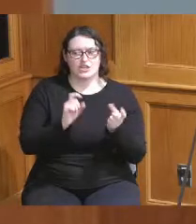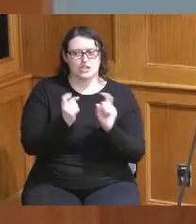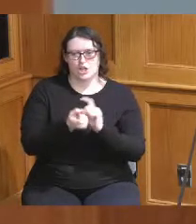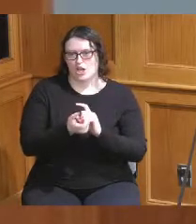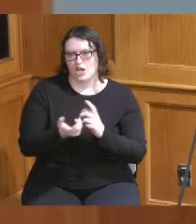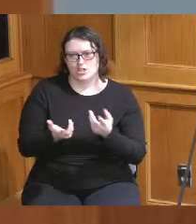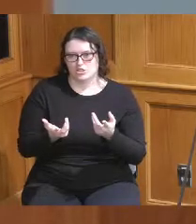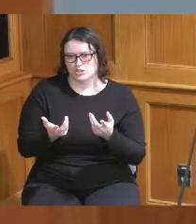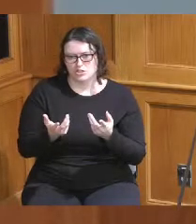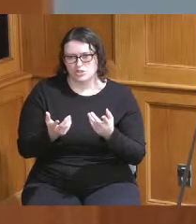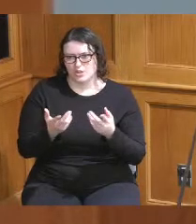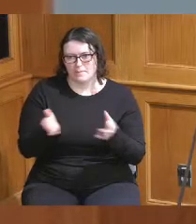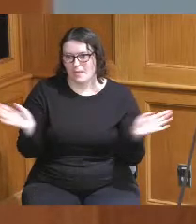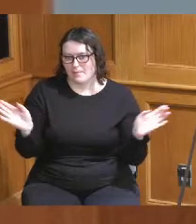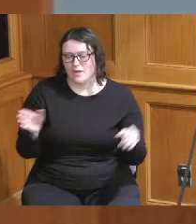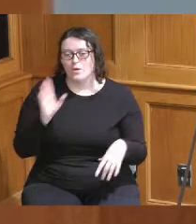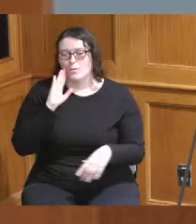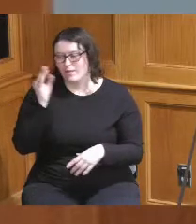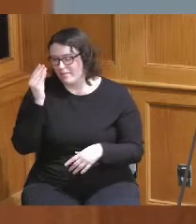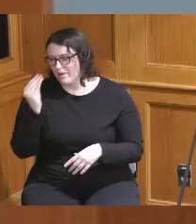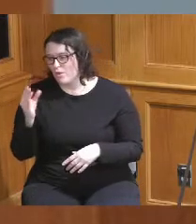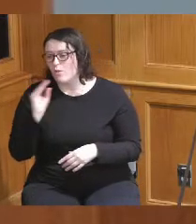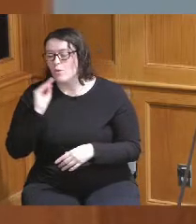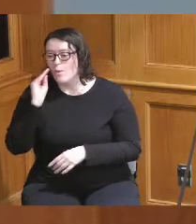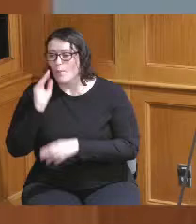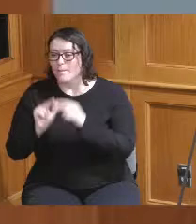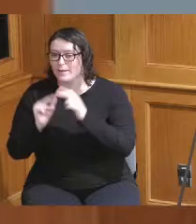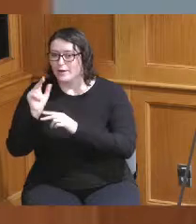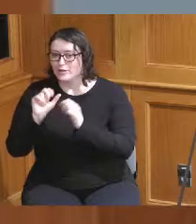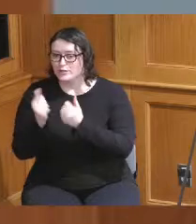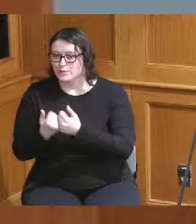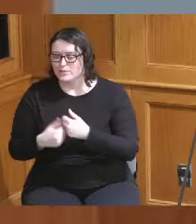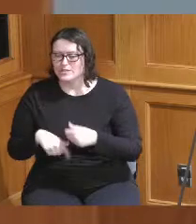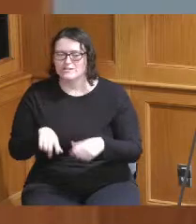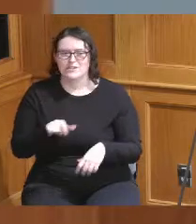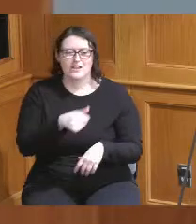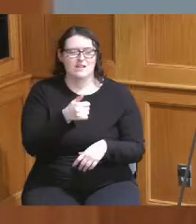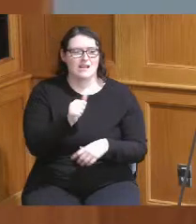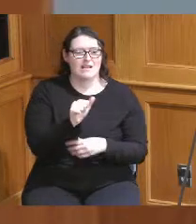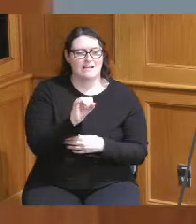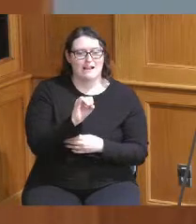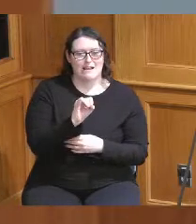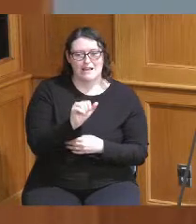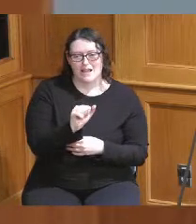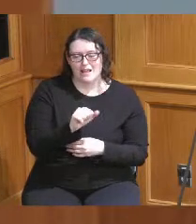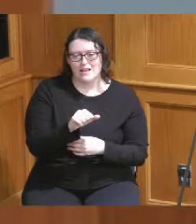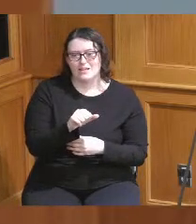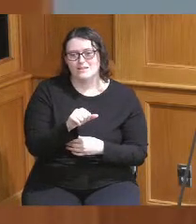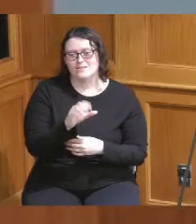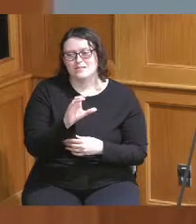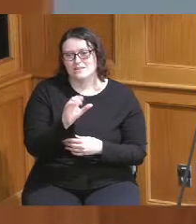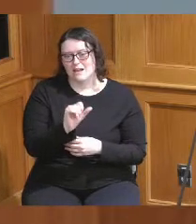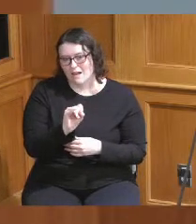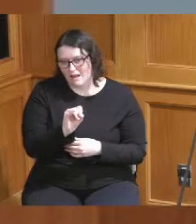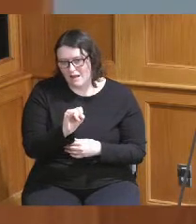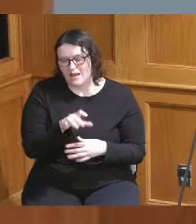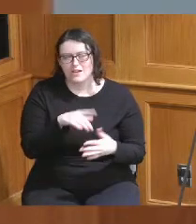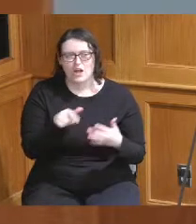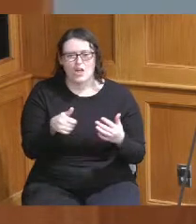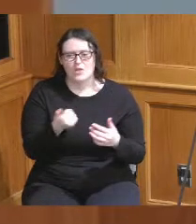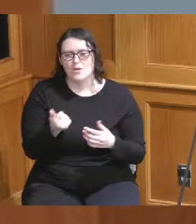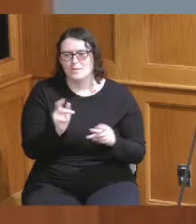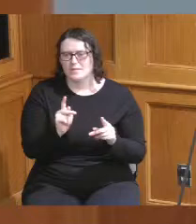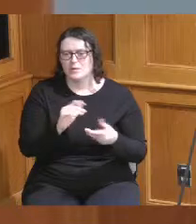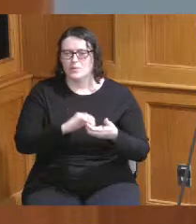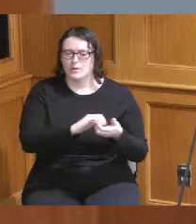will notify the Home Builders Association, the various folks that we deal with, AIA, ACI, And on of your the increase. website. Correct. And we'll put it on